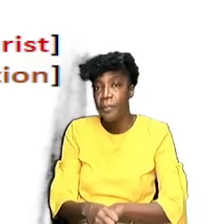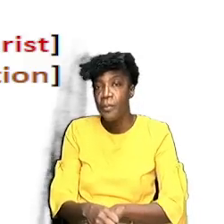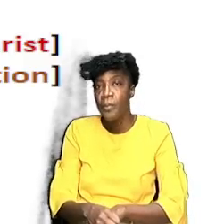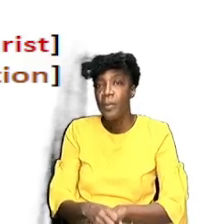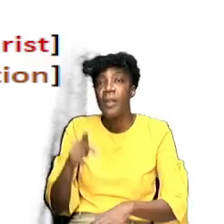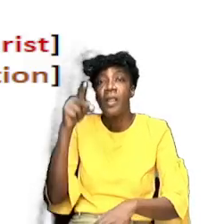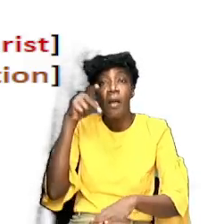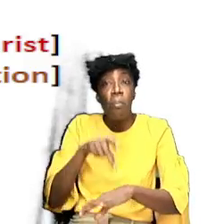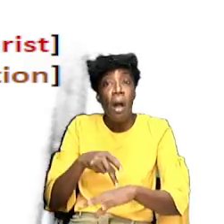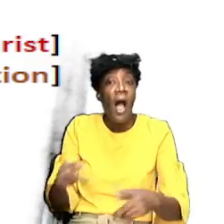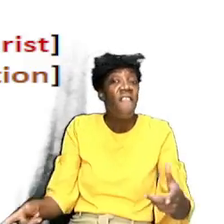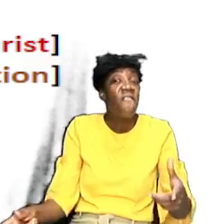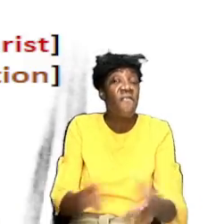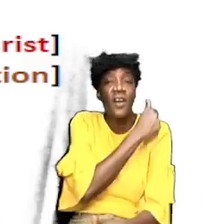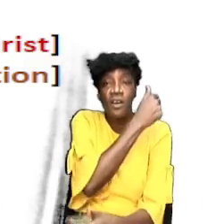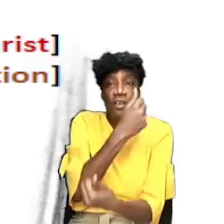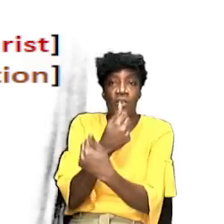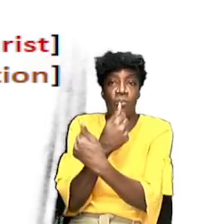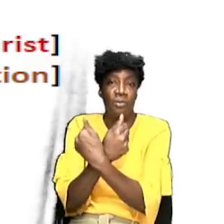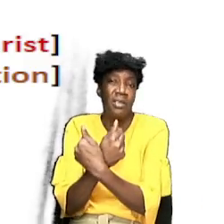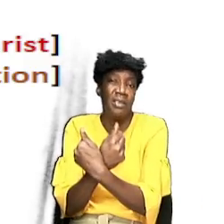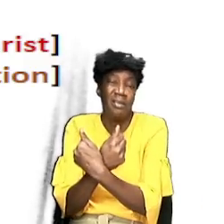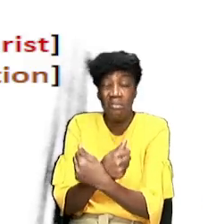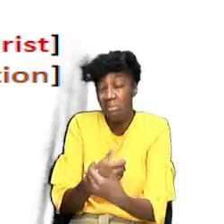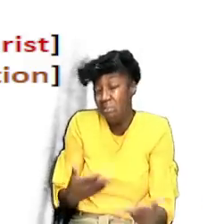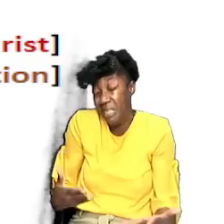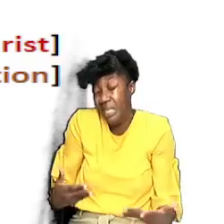first imprisonment around AD